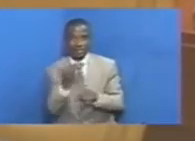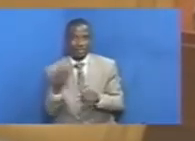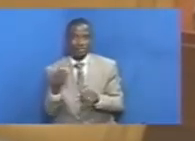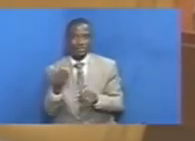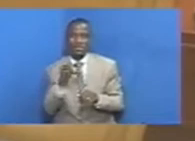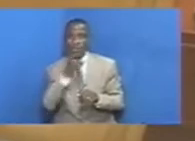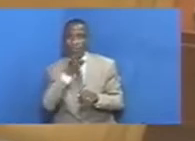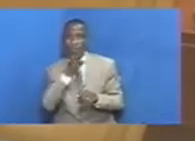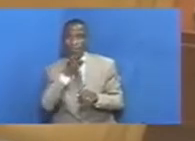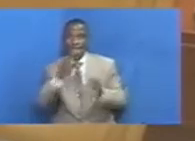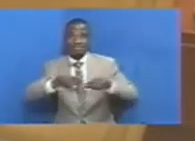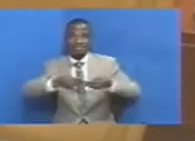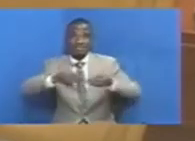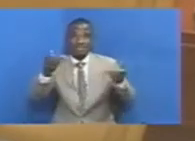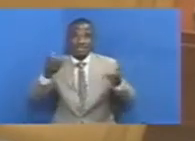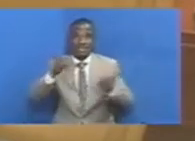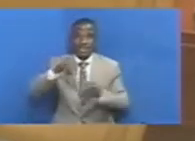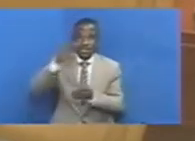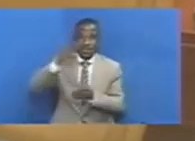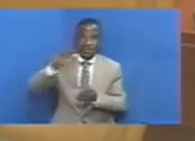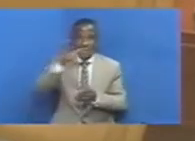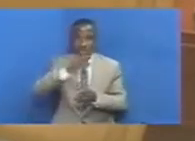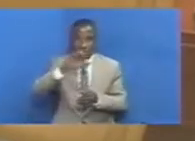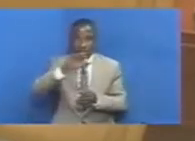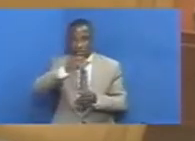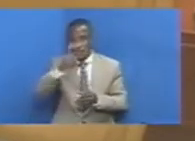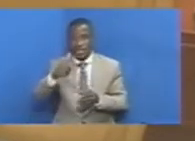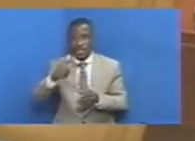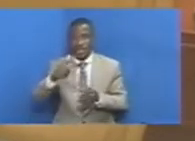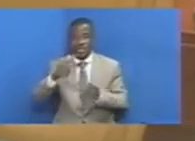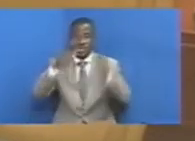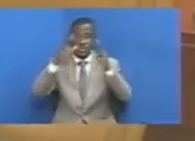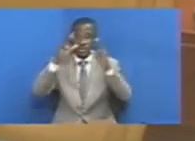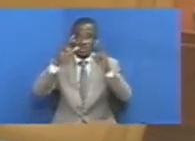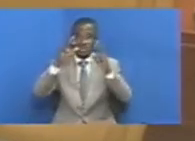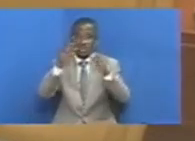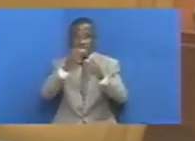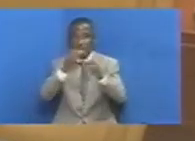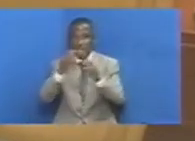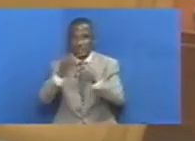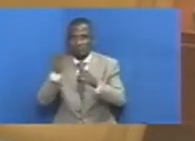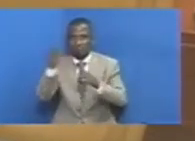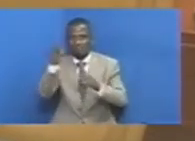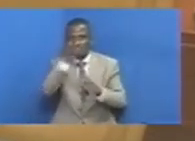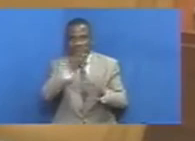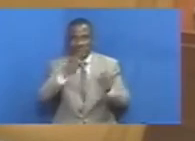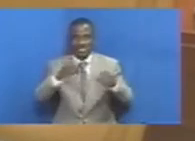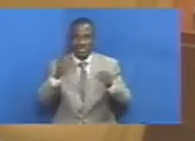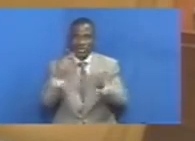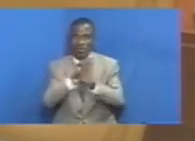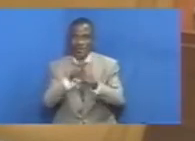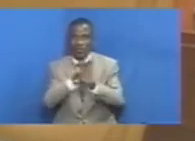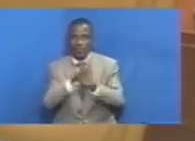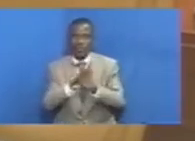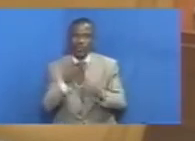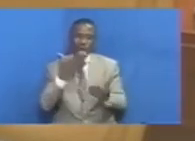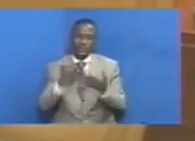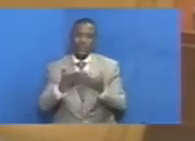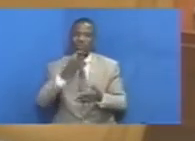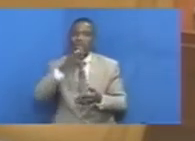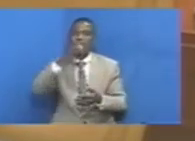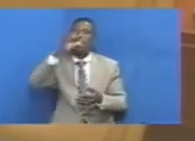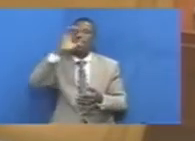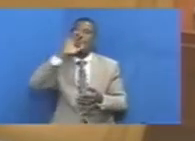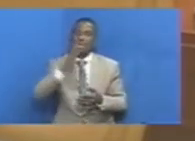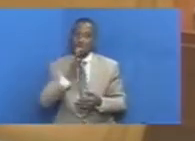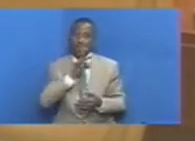water supply challenges in primary and its surrounding communities by providing adequate and reliable drinking water